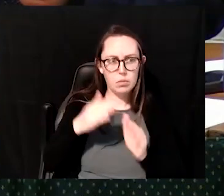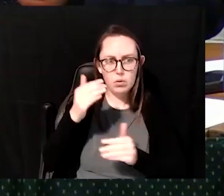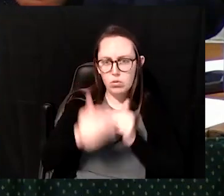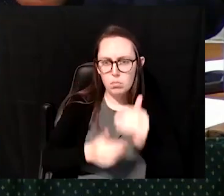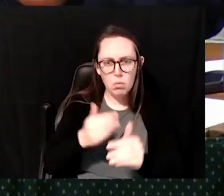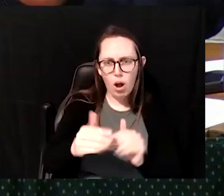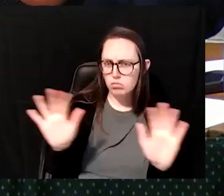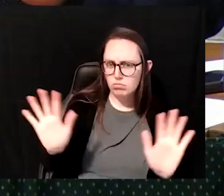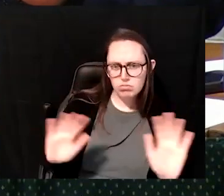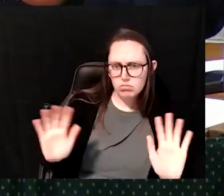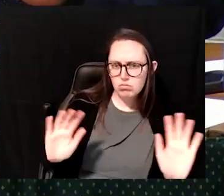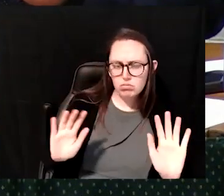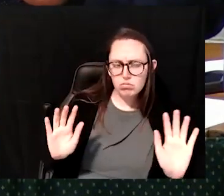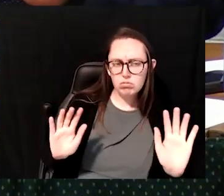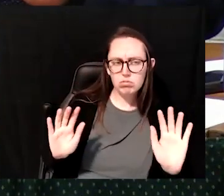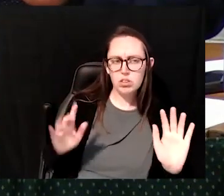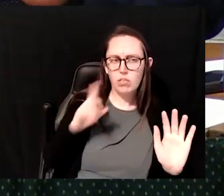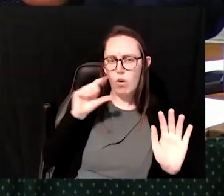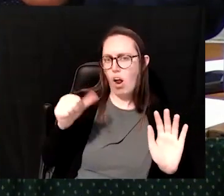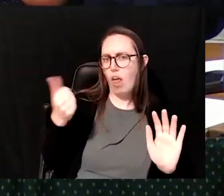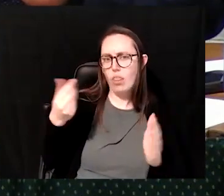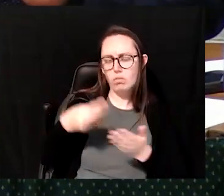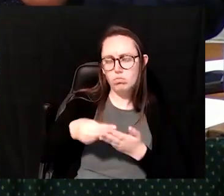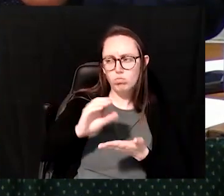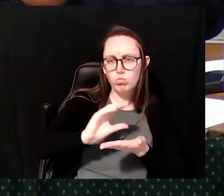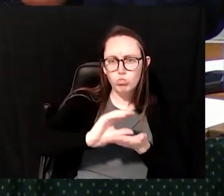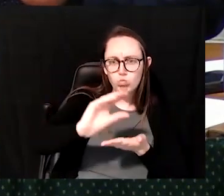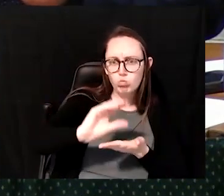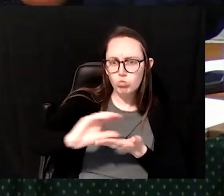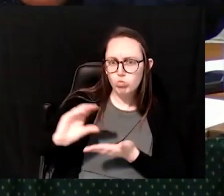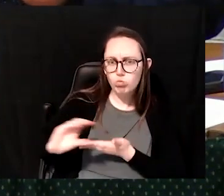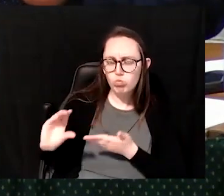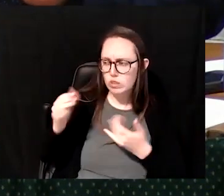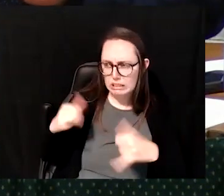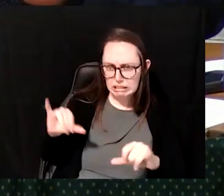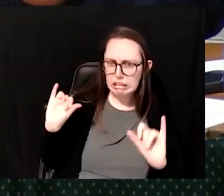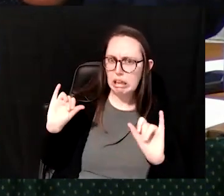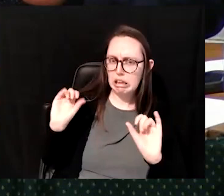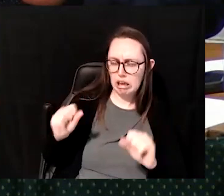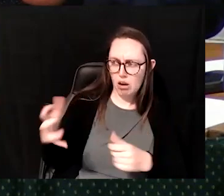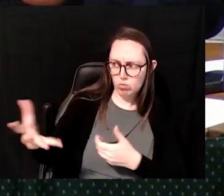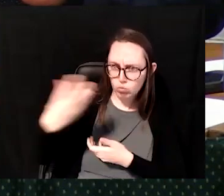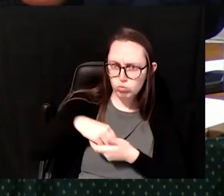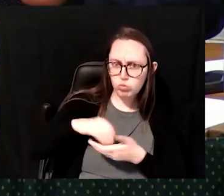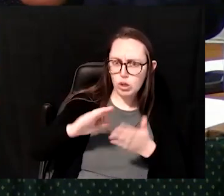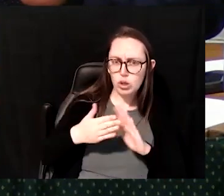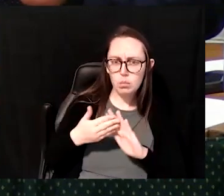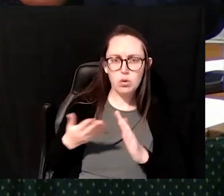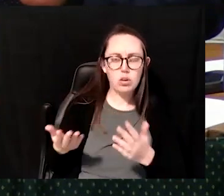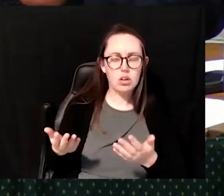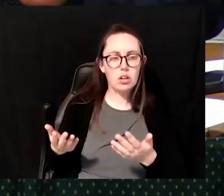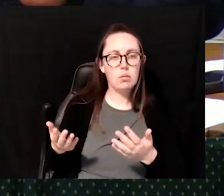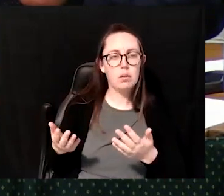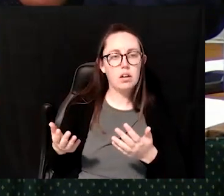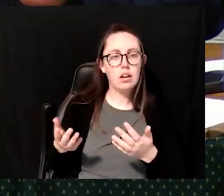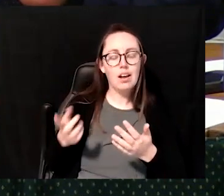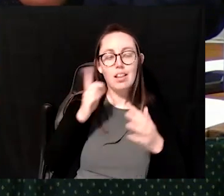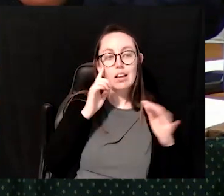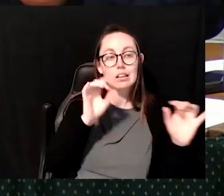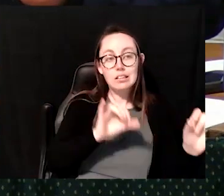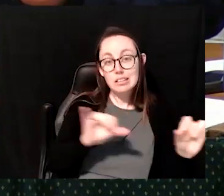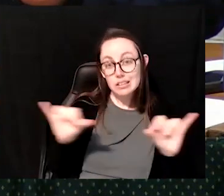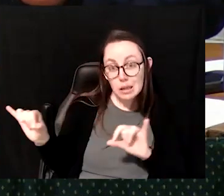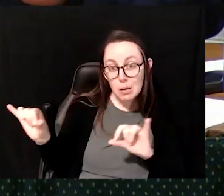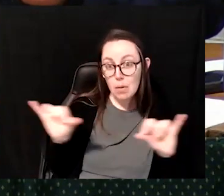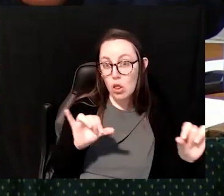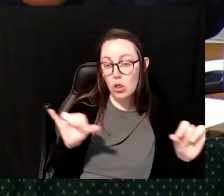for other allocations I think that this could operate in some of the same ways the finance department operates when we do